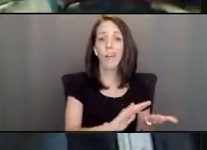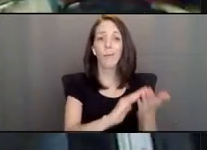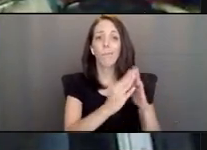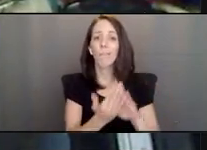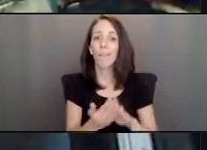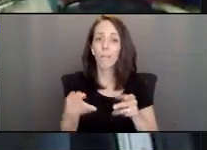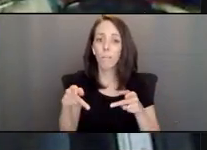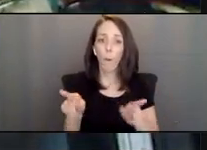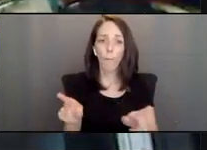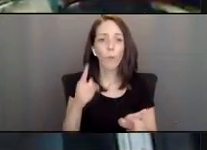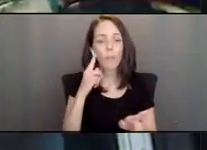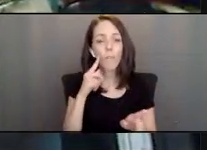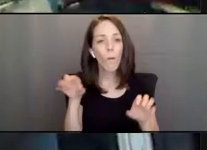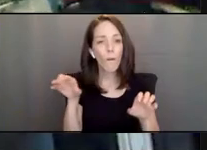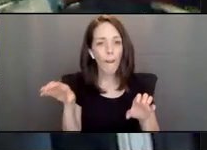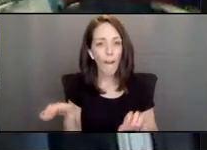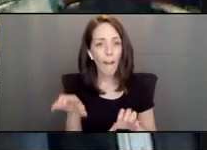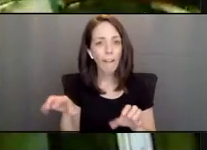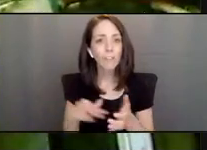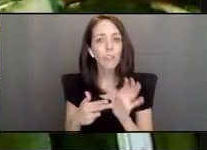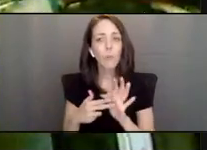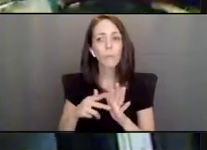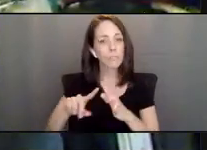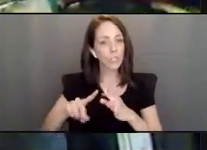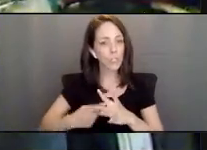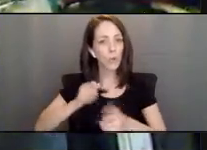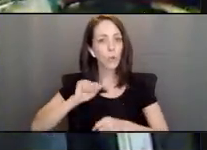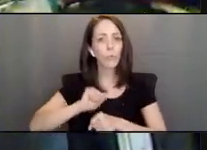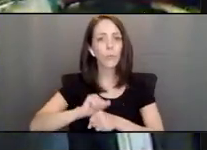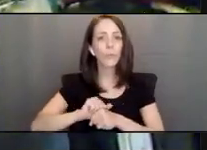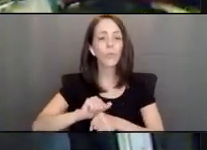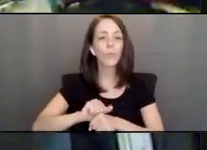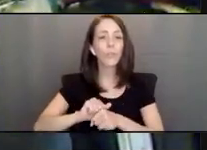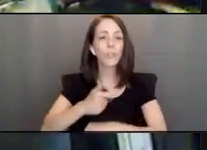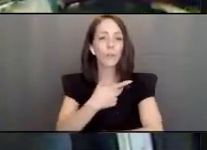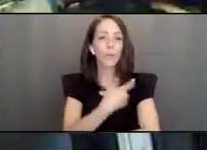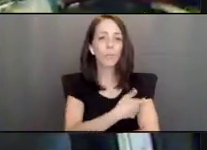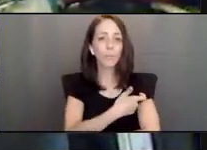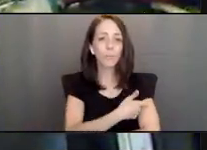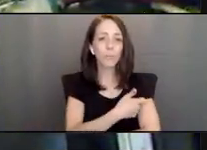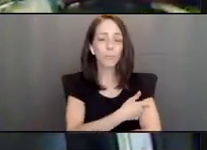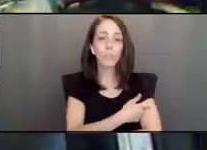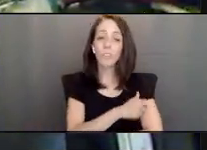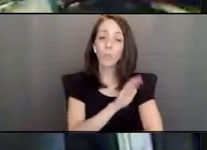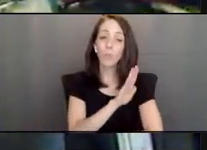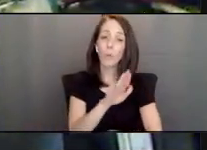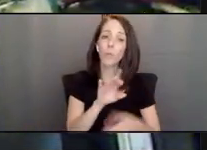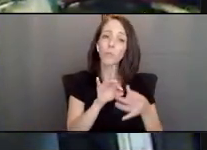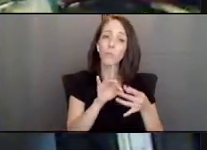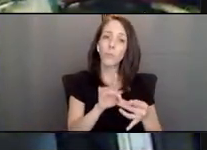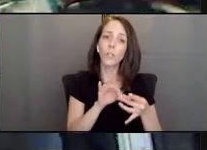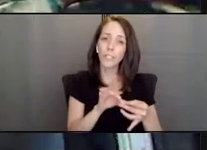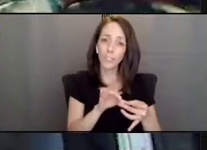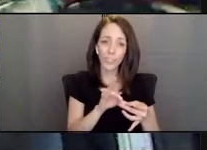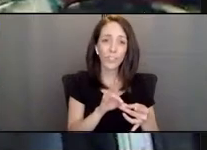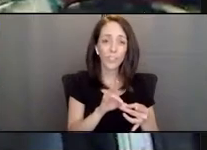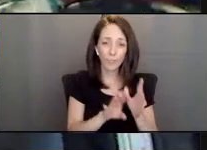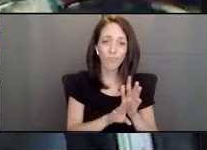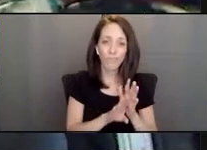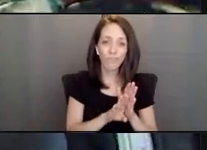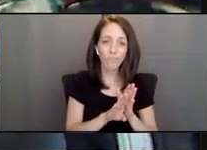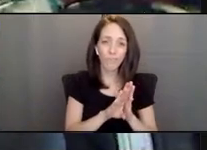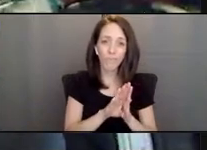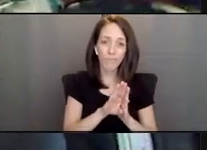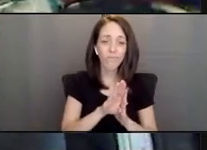when vaccines became available. And so these relationships were cultivated and mentored throughout that process. And many of